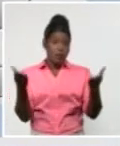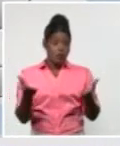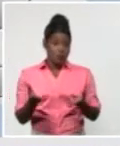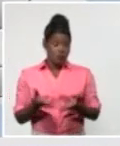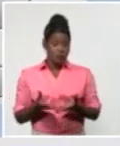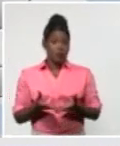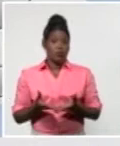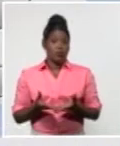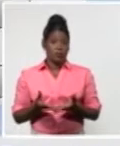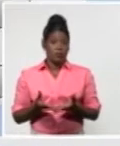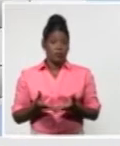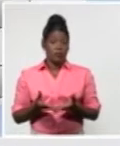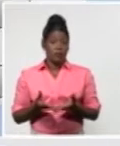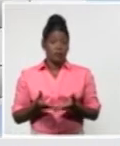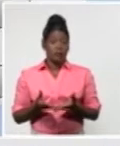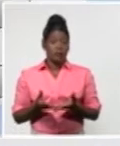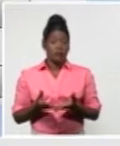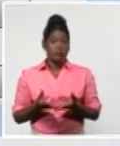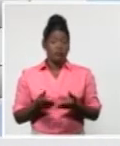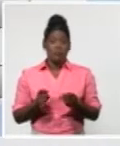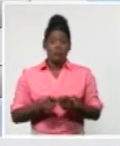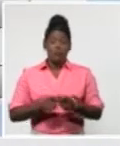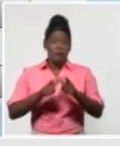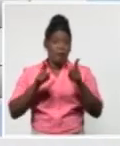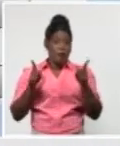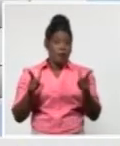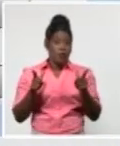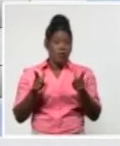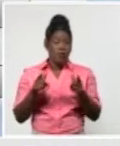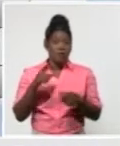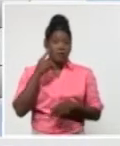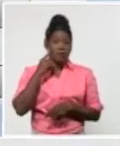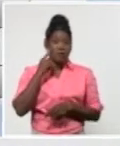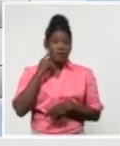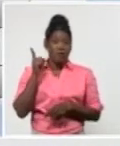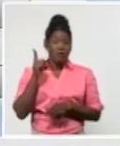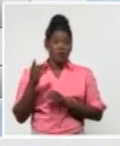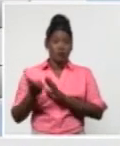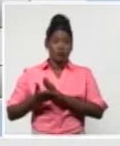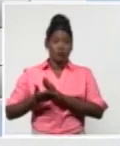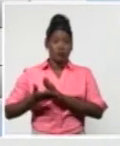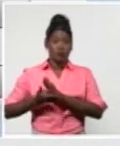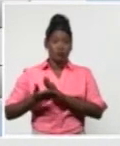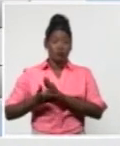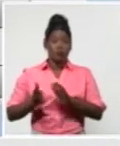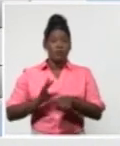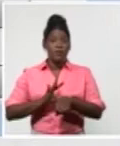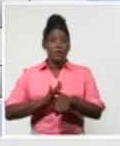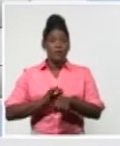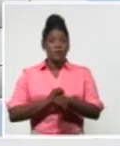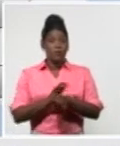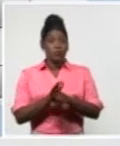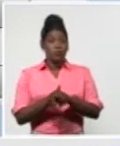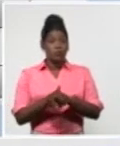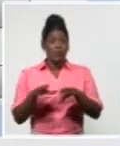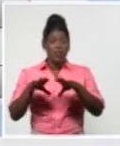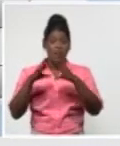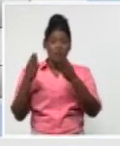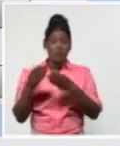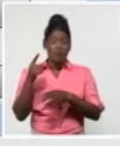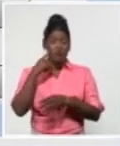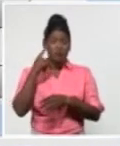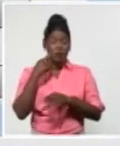practically 10 million and a half. And if the current pace